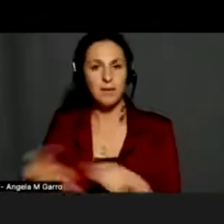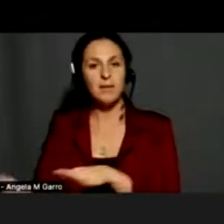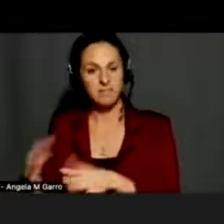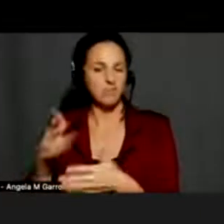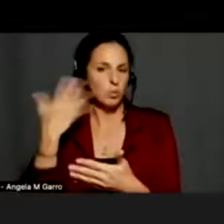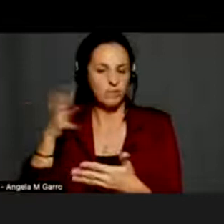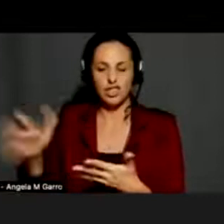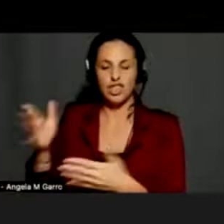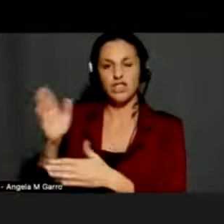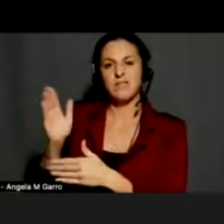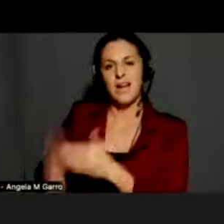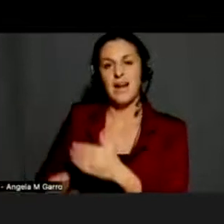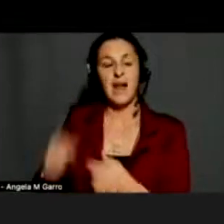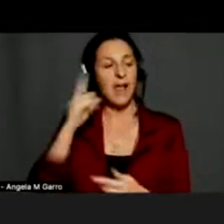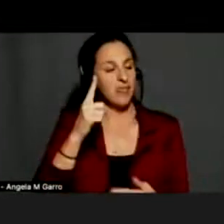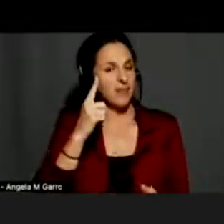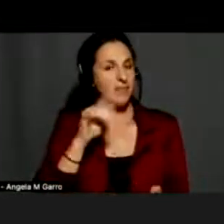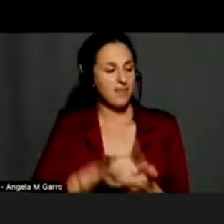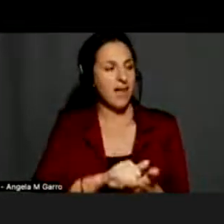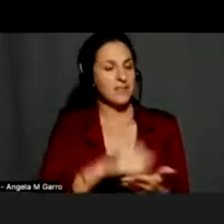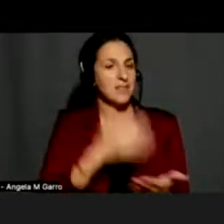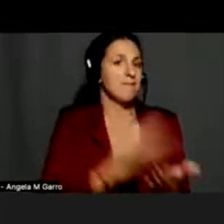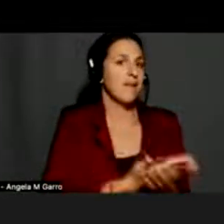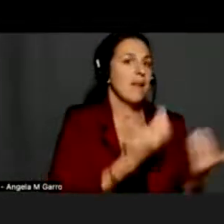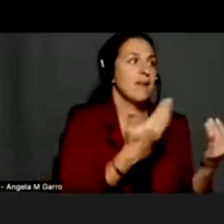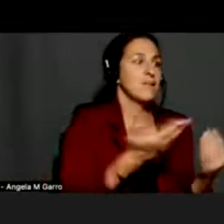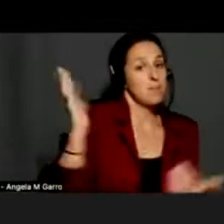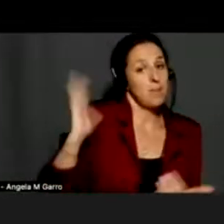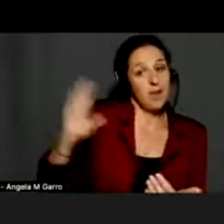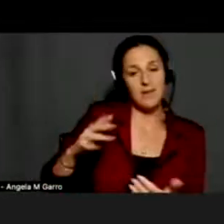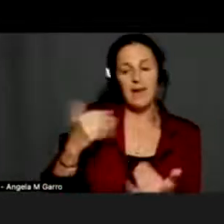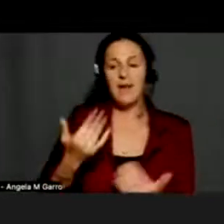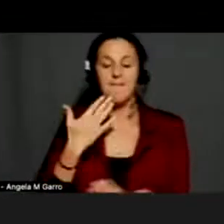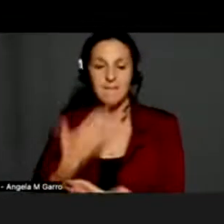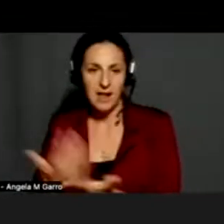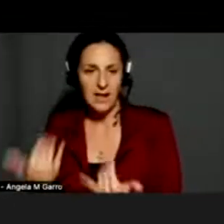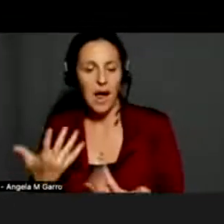and I think it's valid now. So just wanted to take a moment to recognize